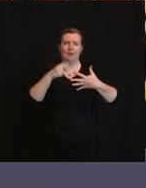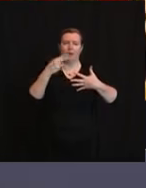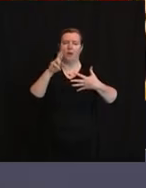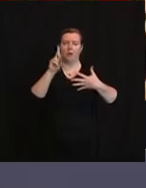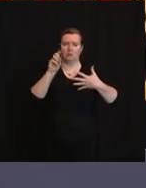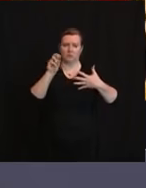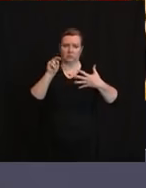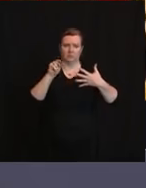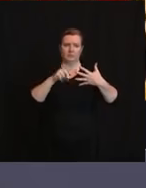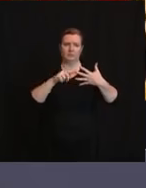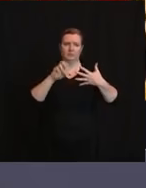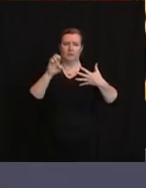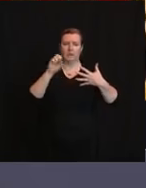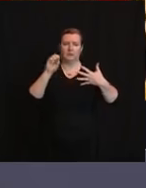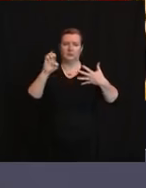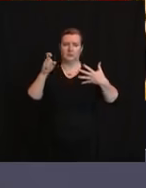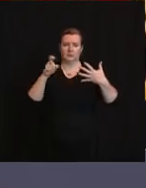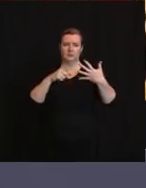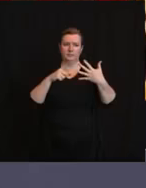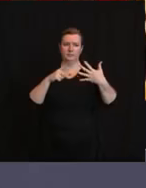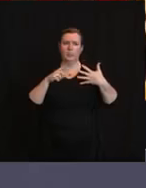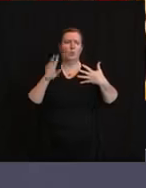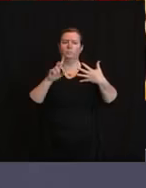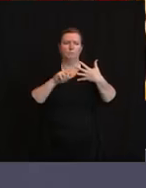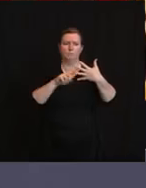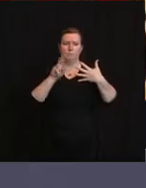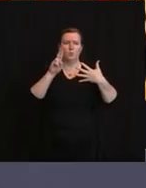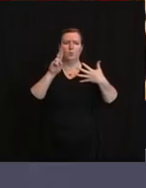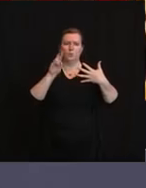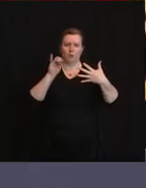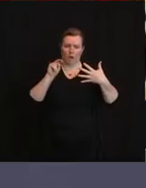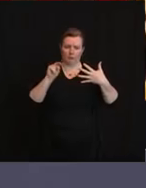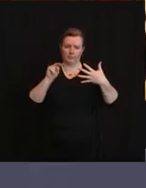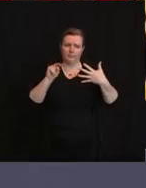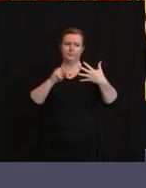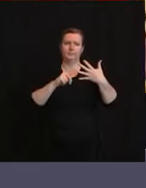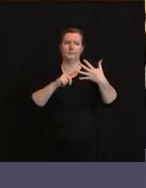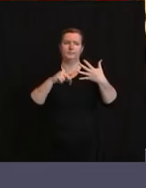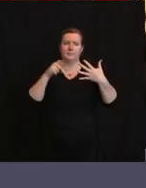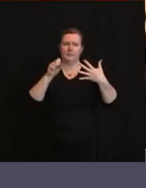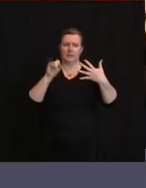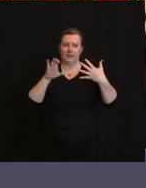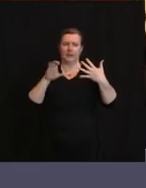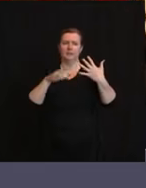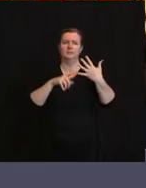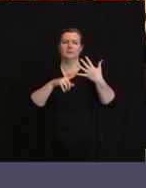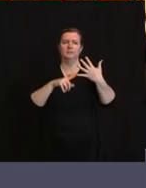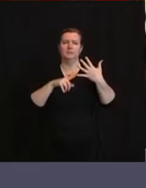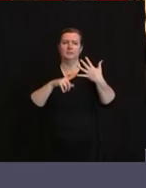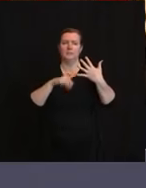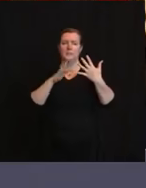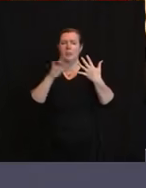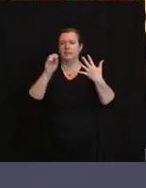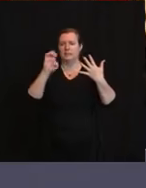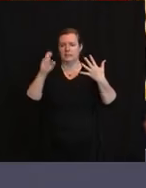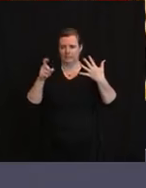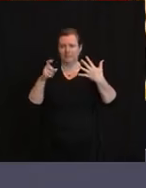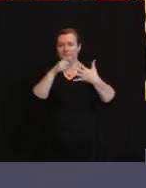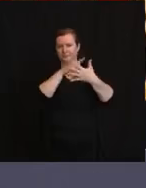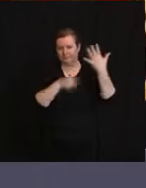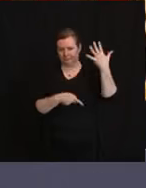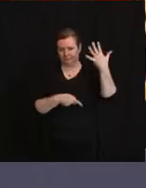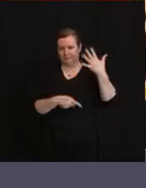Essex, Union, Passaic, Middlesex, in that order. But if you look at new cases, to your